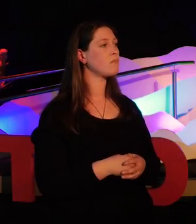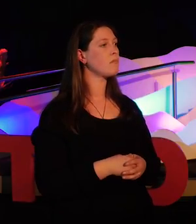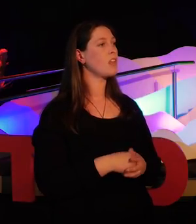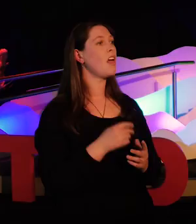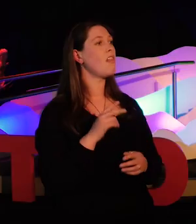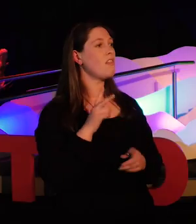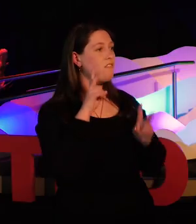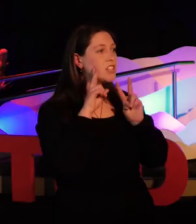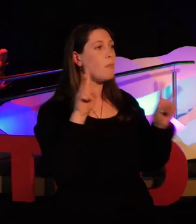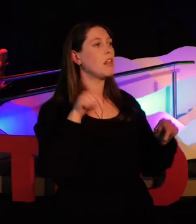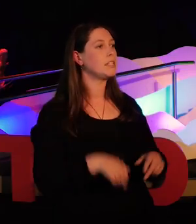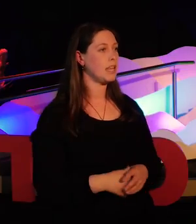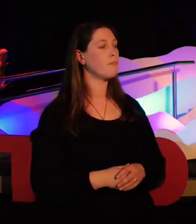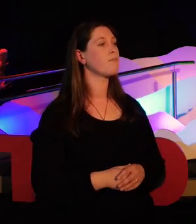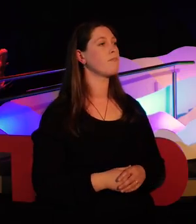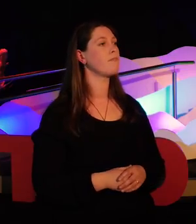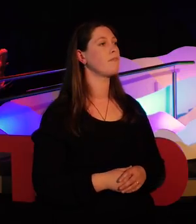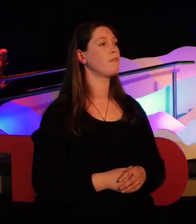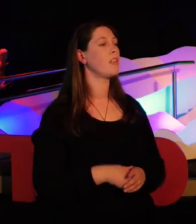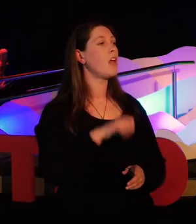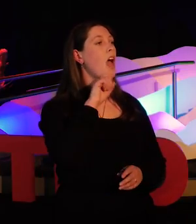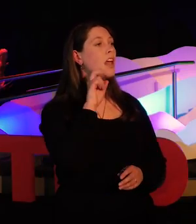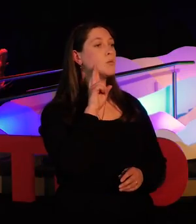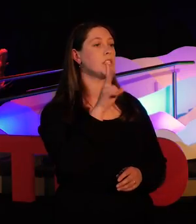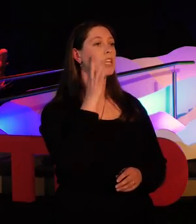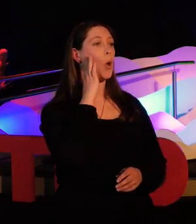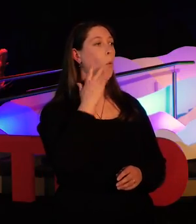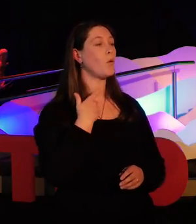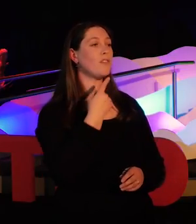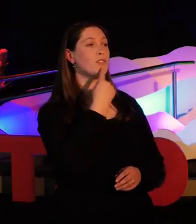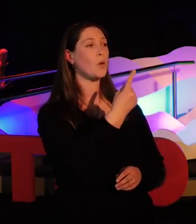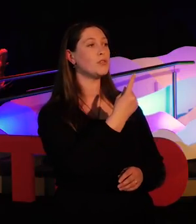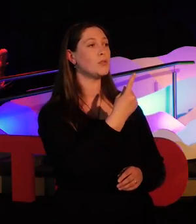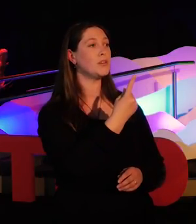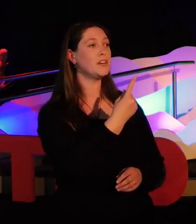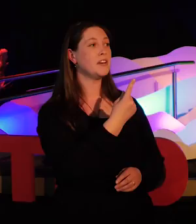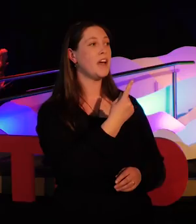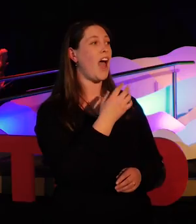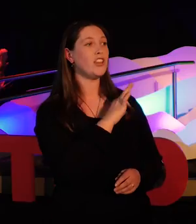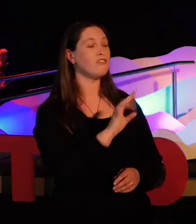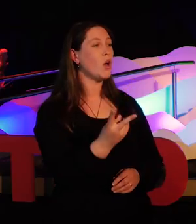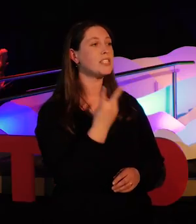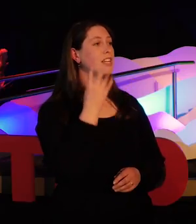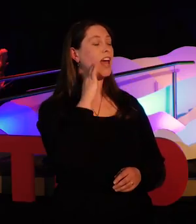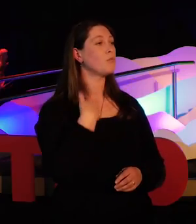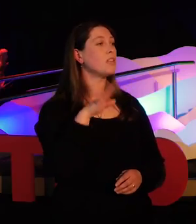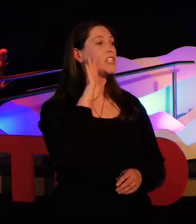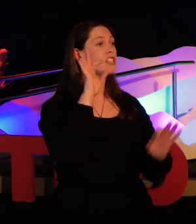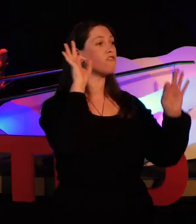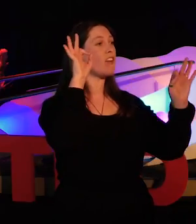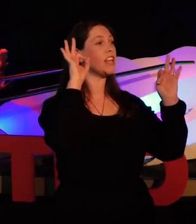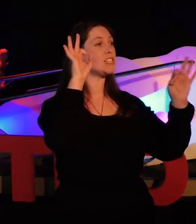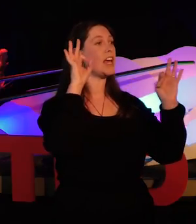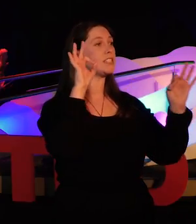is. Underneath, that you'll notice once it's pointed out, but you haven't been, as you've been listening to some